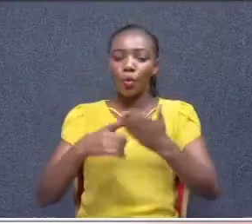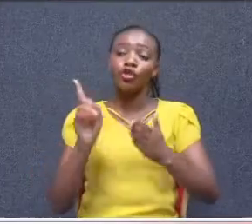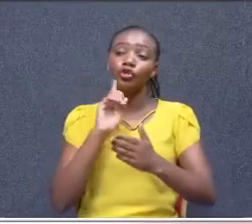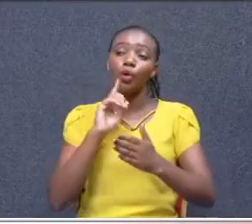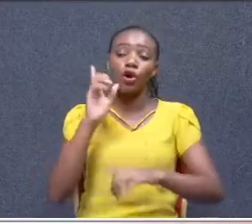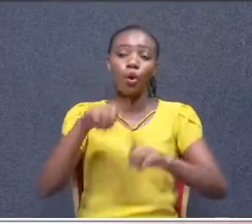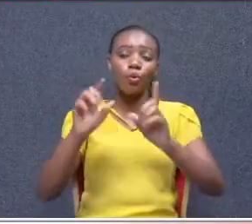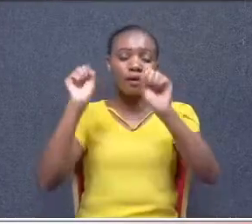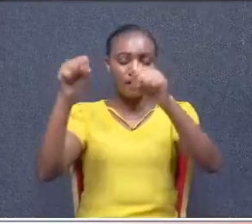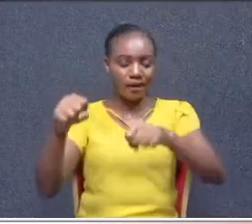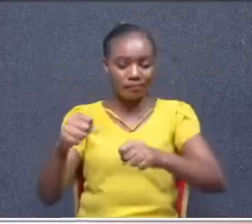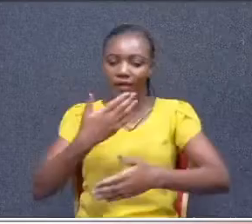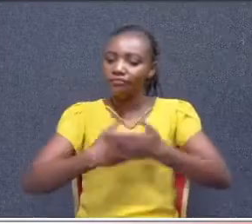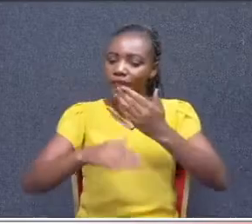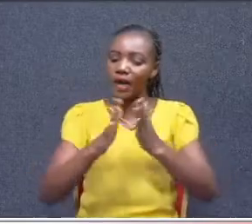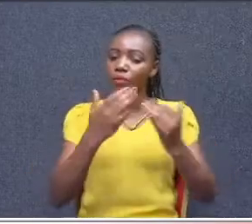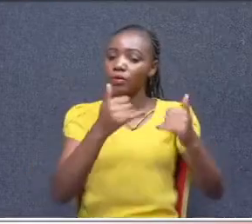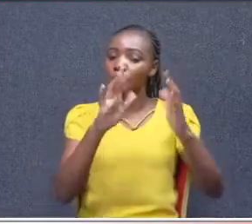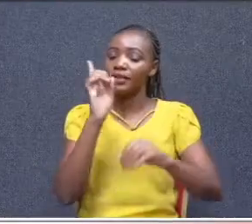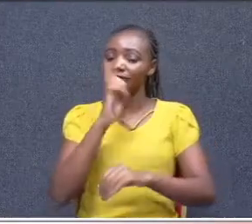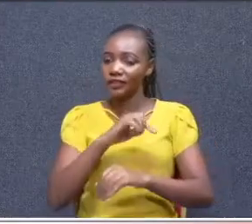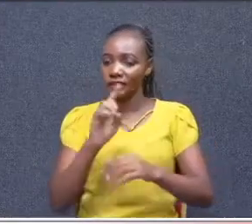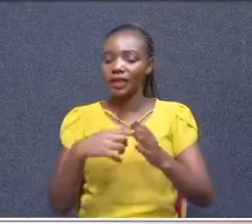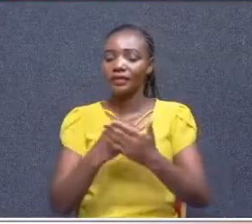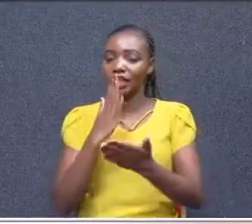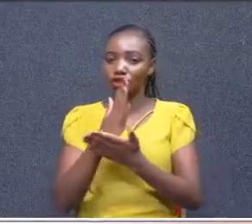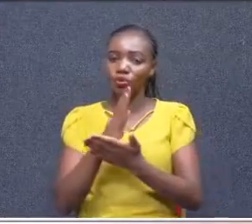analysis, we talk with the players. And for sure, you will see